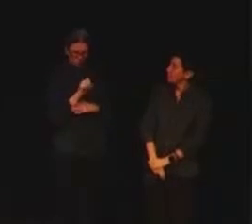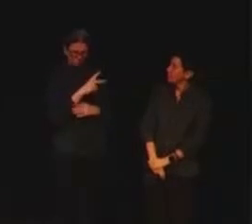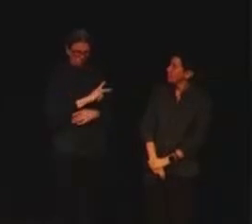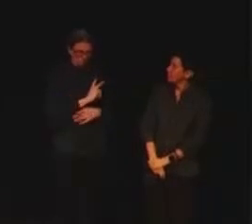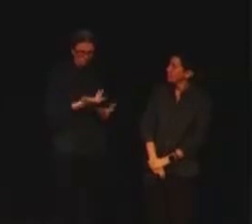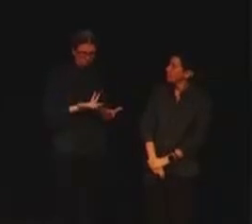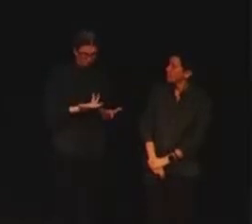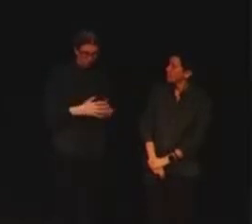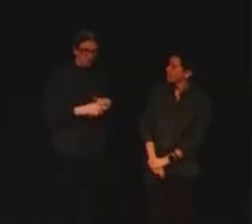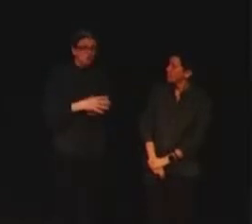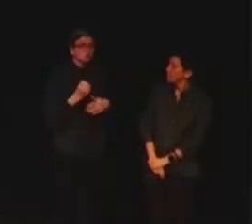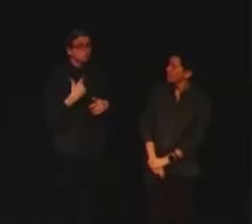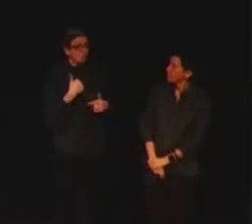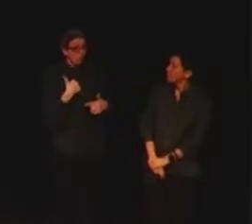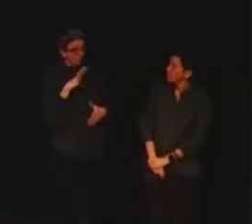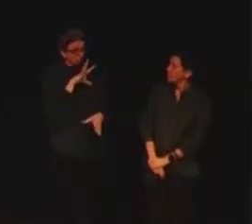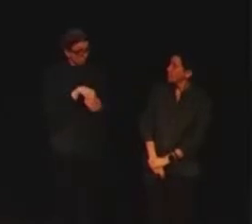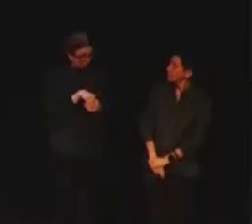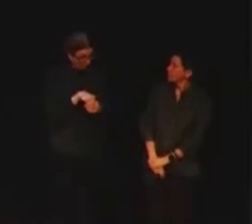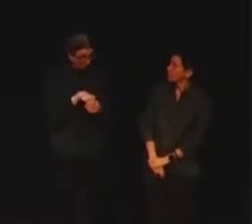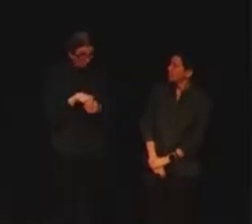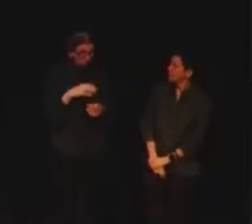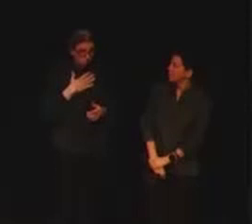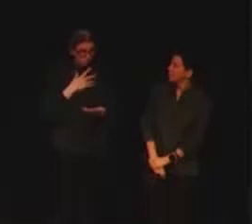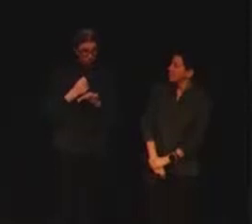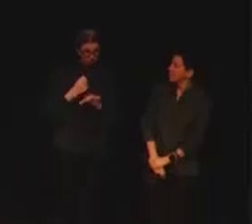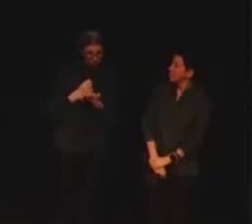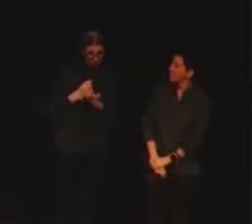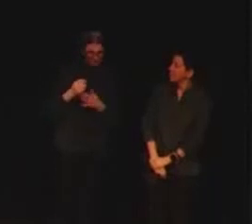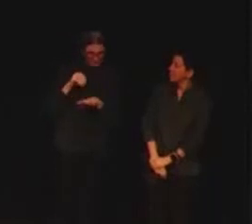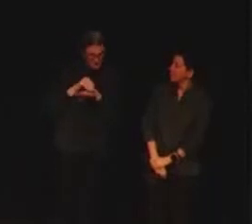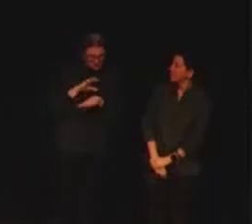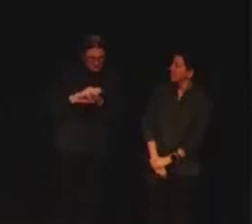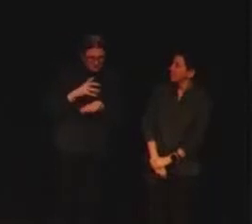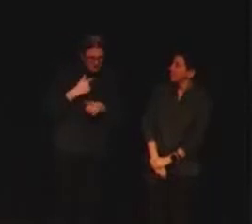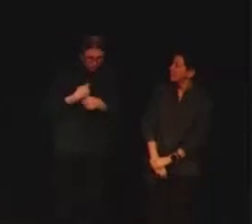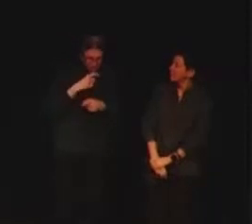I worked with actually my therapist as a consultant on this to make sure that I